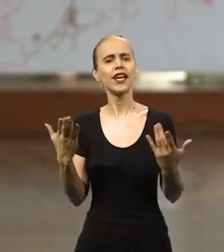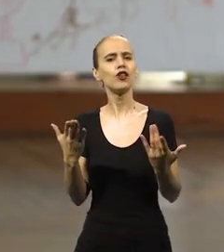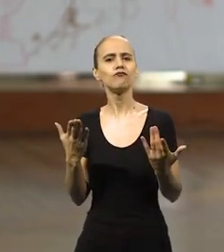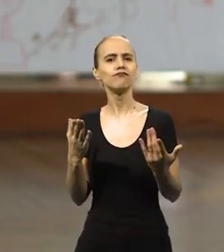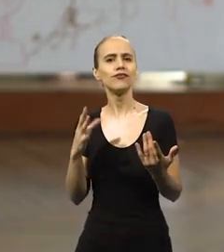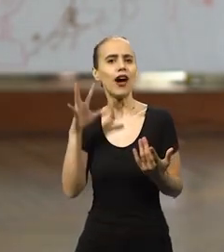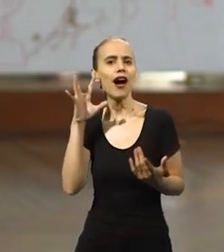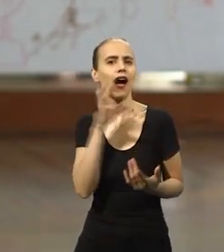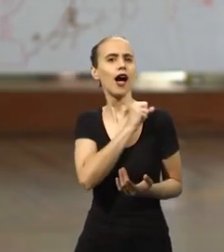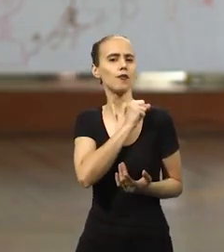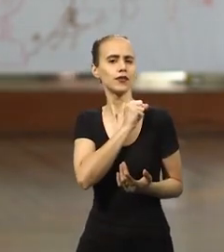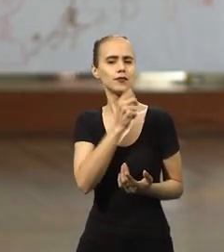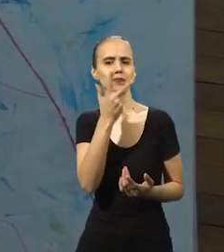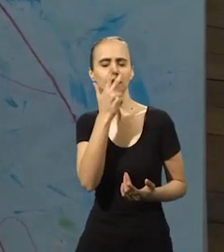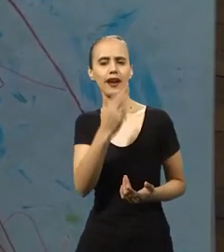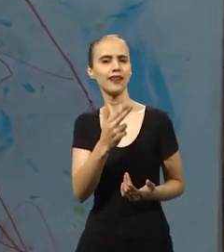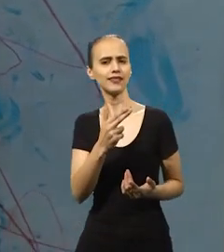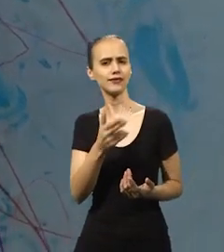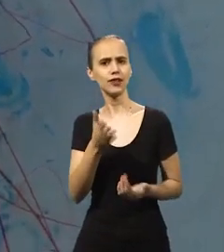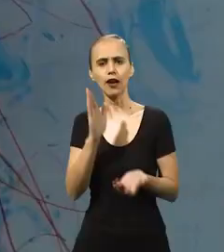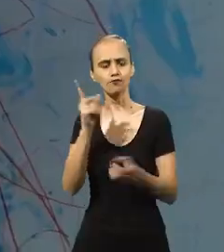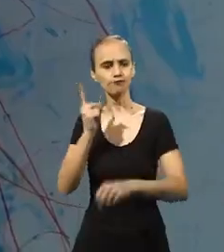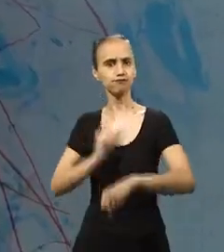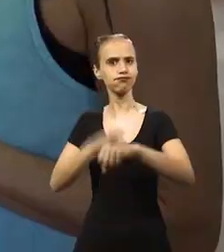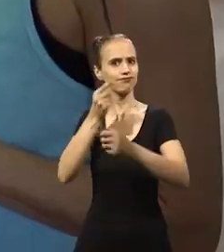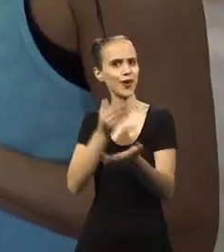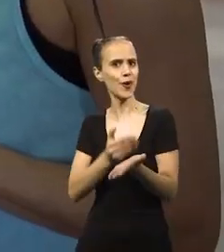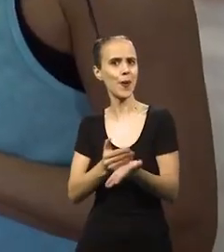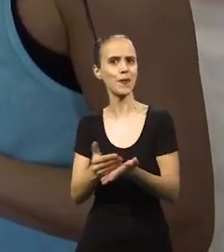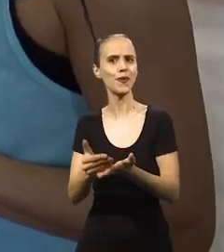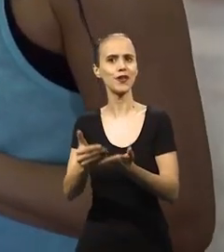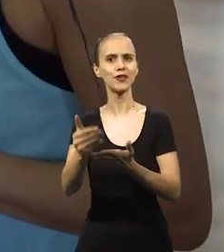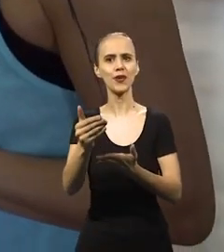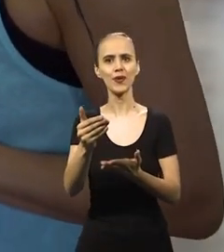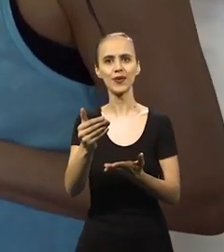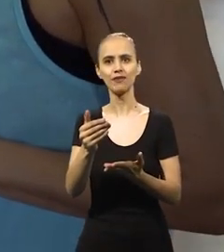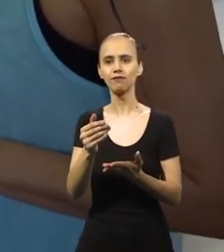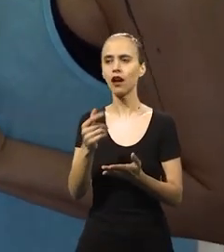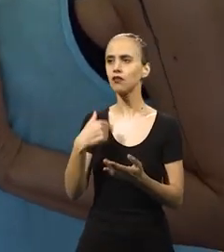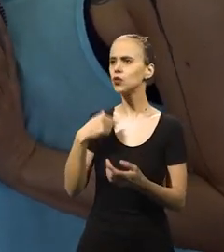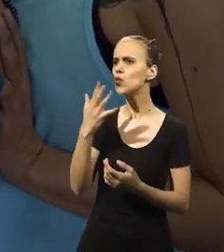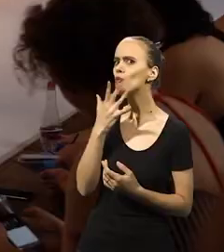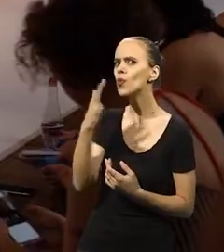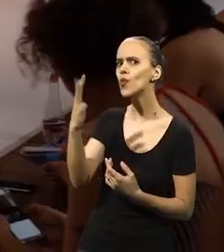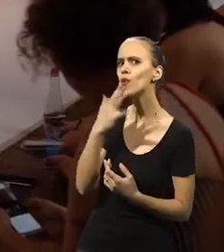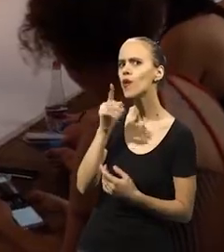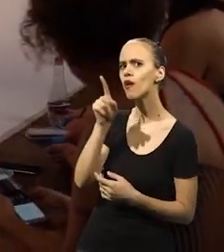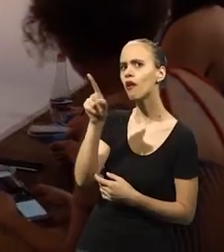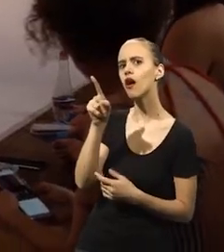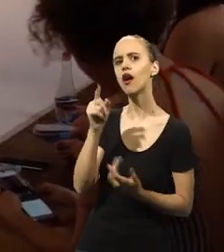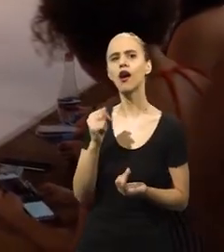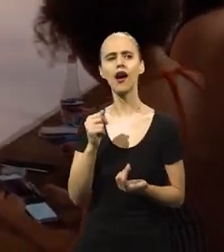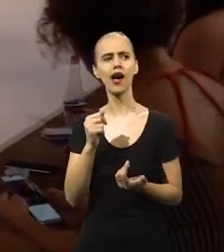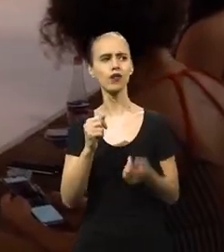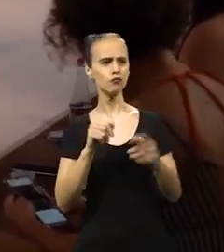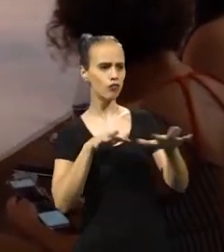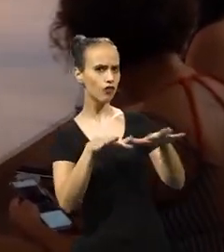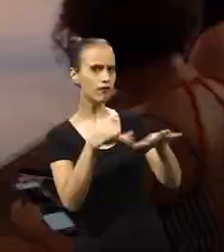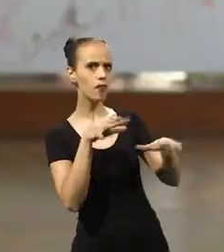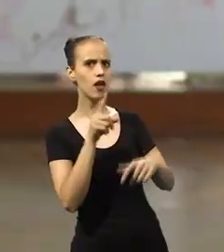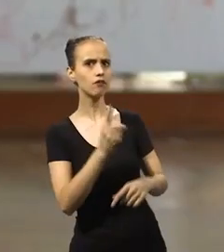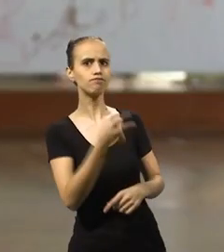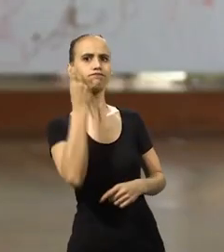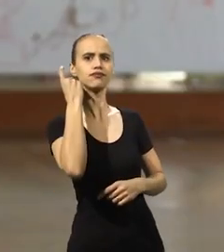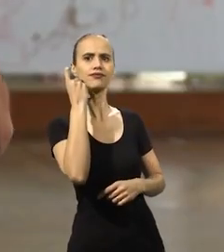together. It's something more instinctive. We find a color, we find a mood for each